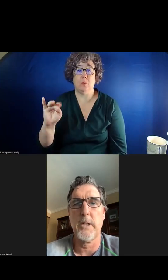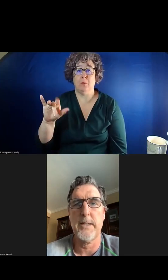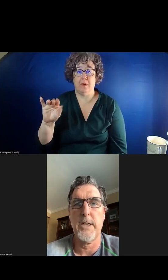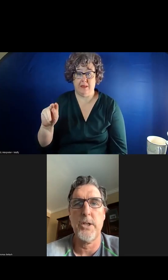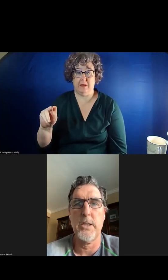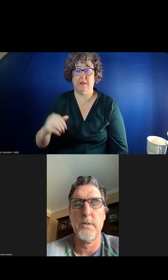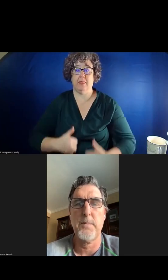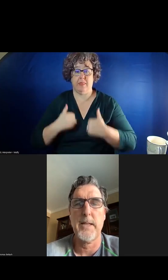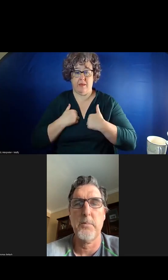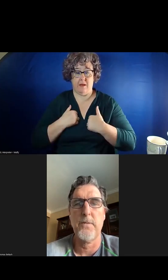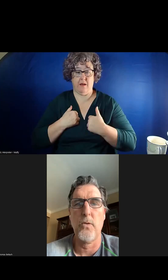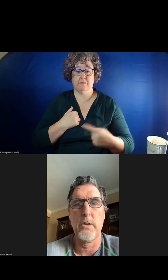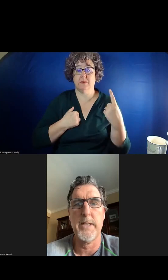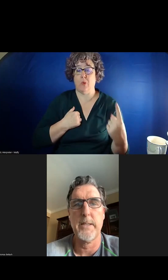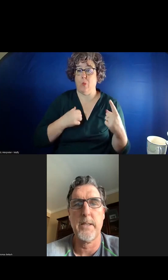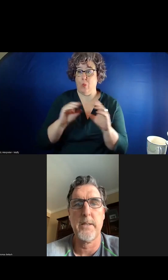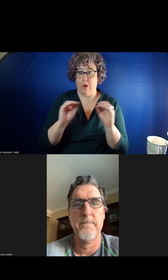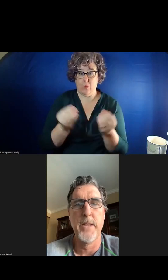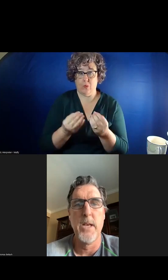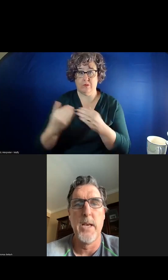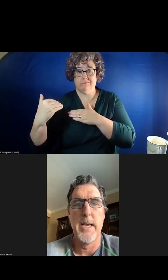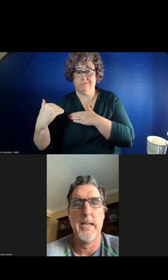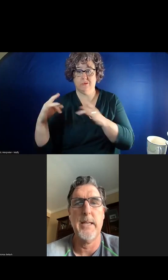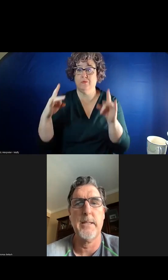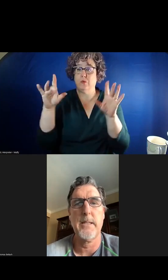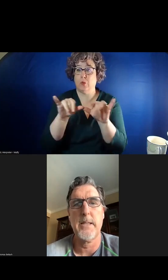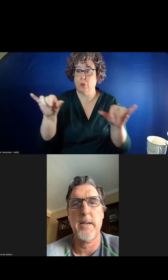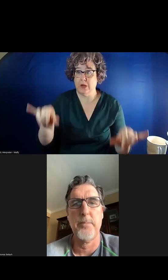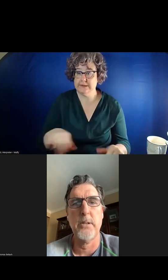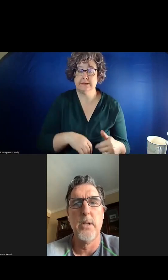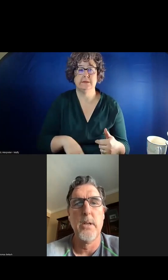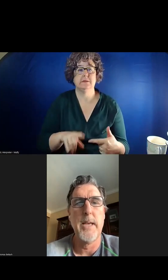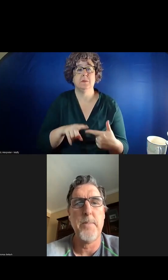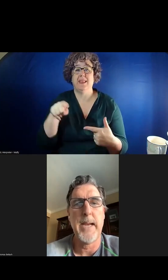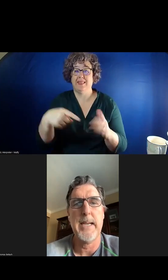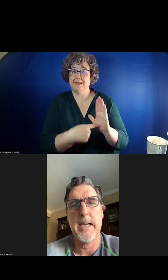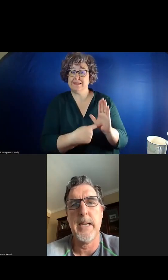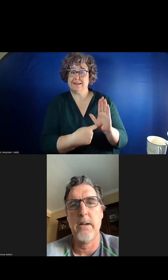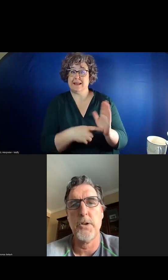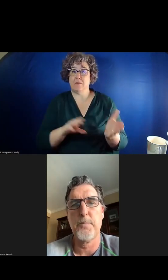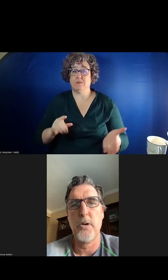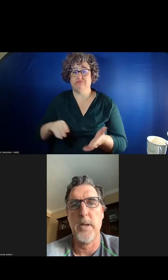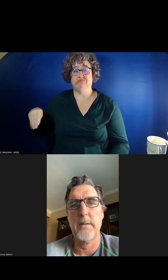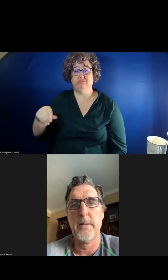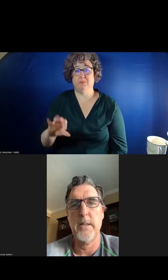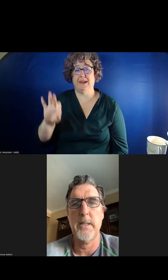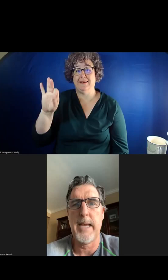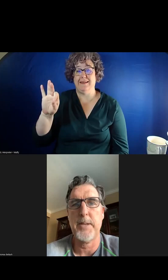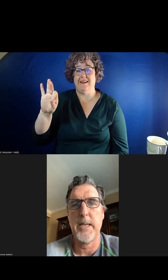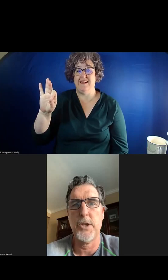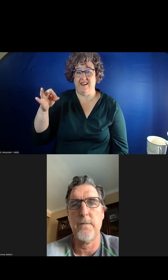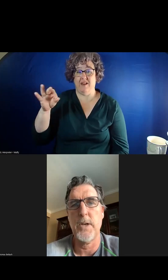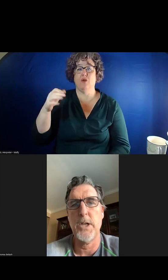single organization that's responsible for the crisis system. And in this example, they pay $9 per month